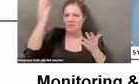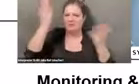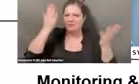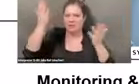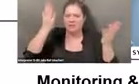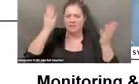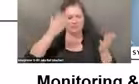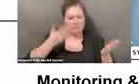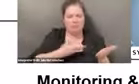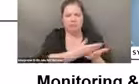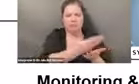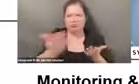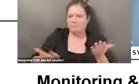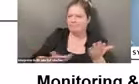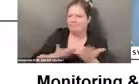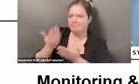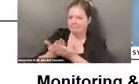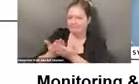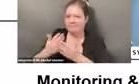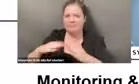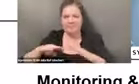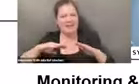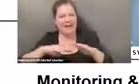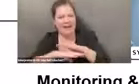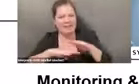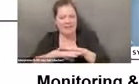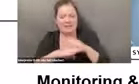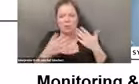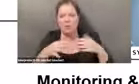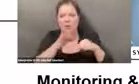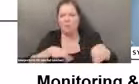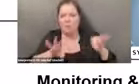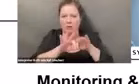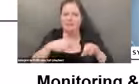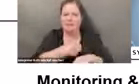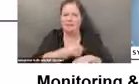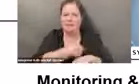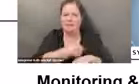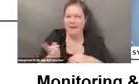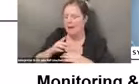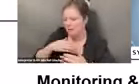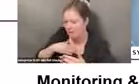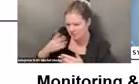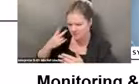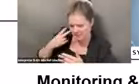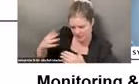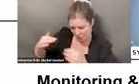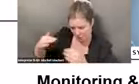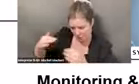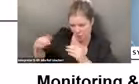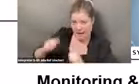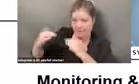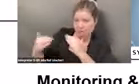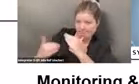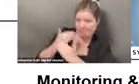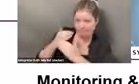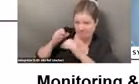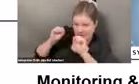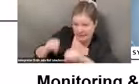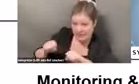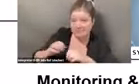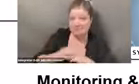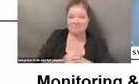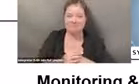to provide accessible content on their websites and their mobile applications. And the